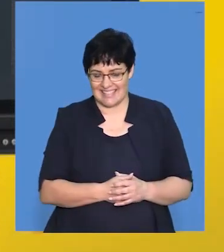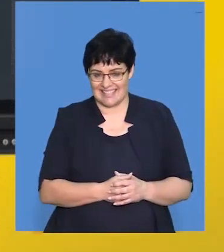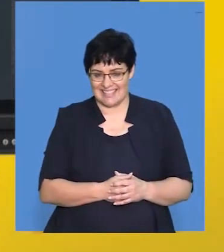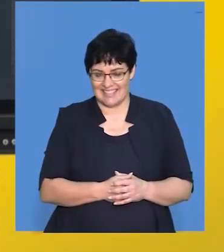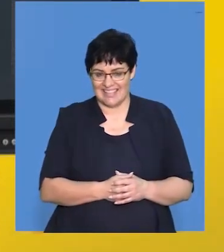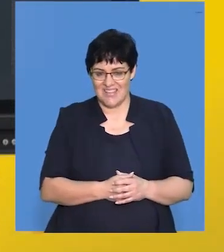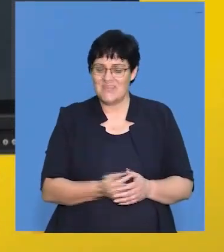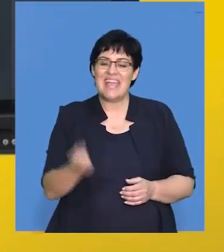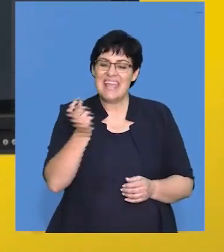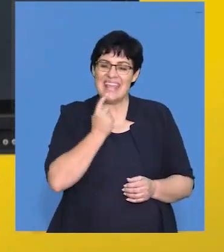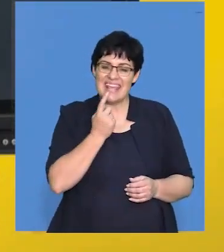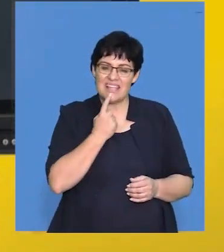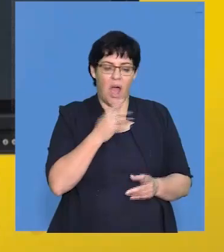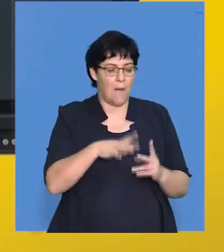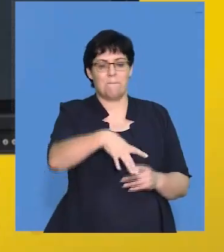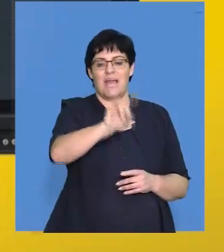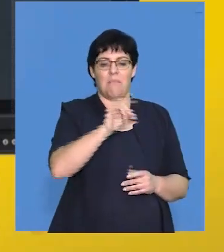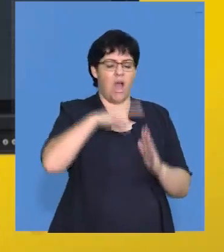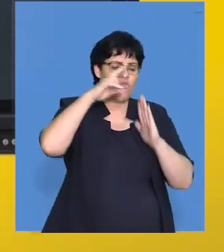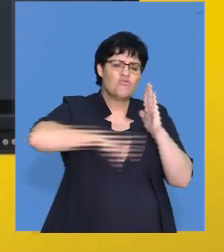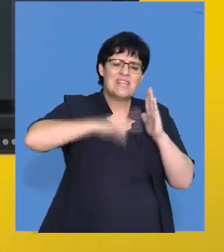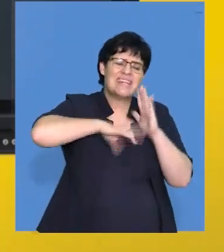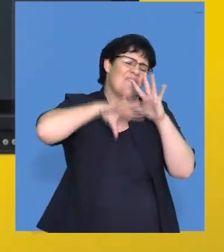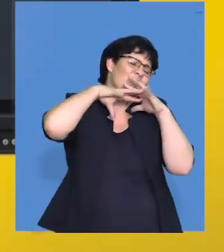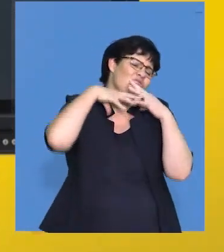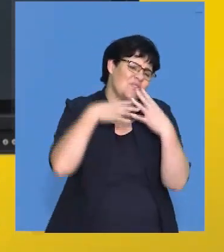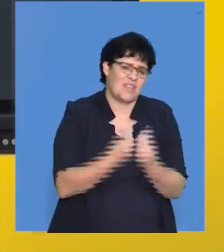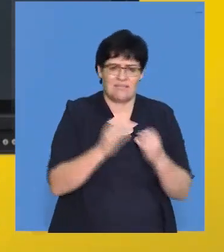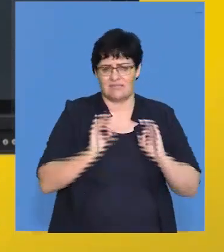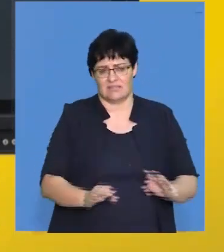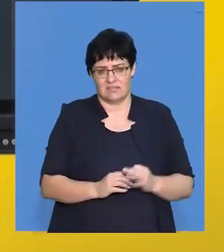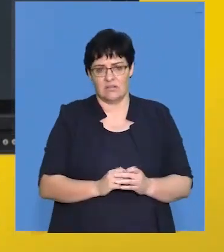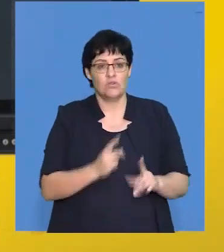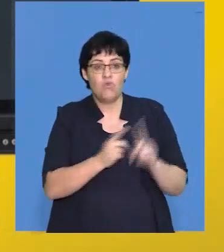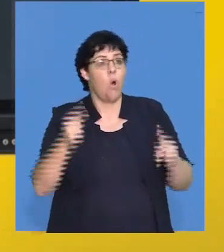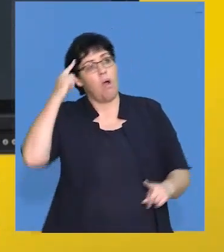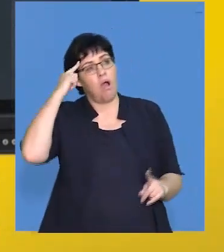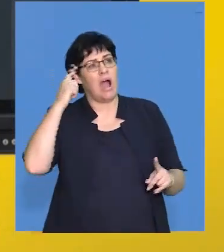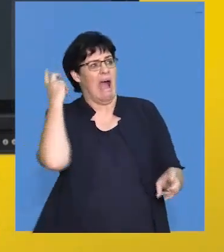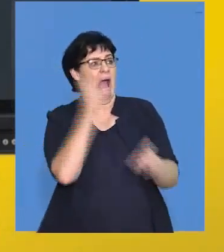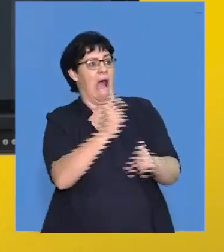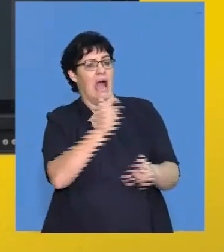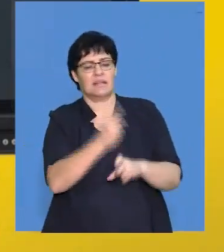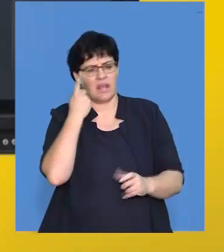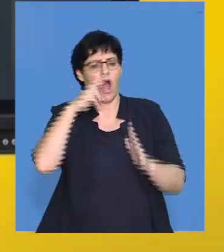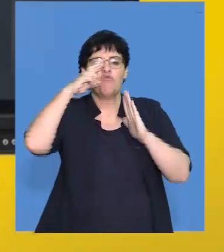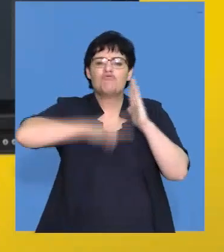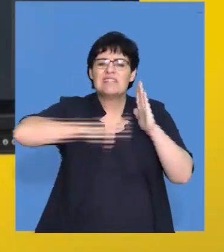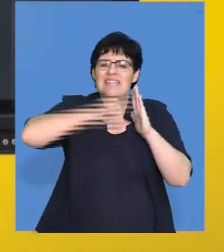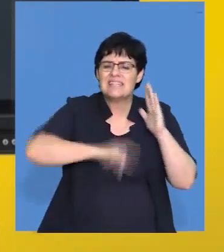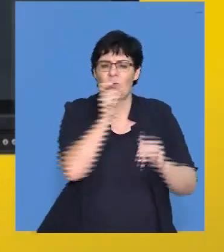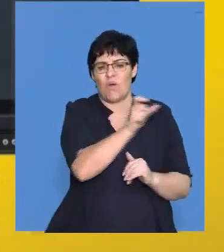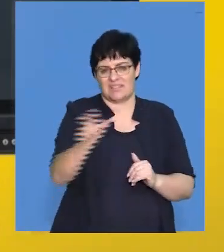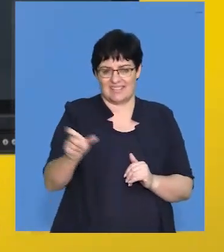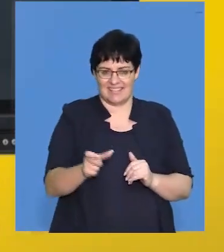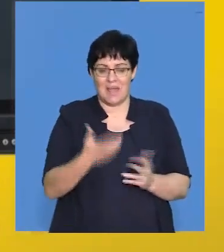So it's very easy for you to pick up. Read everything. Don't try and think too hard. Read the words.